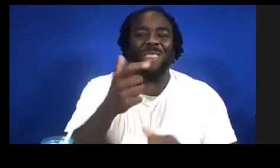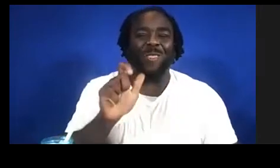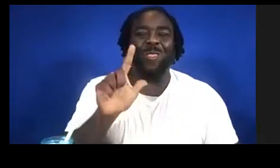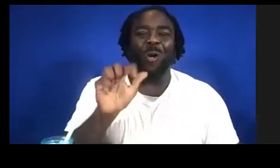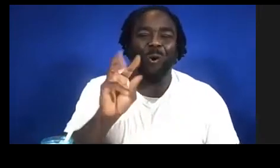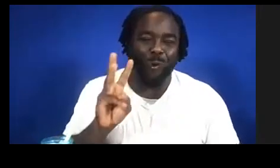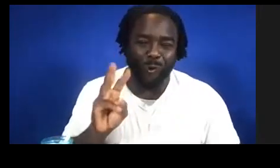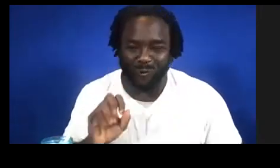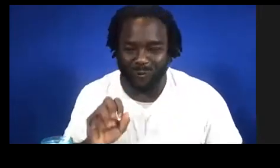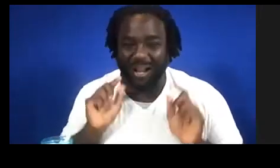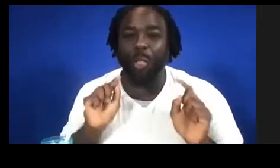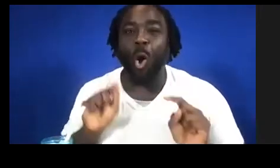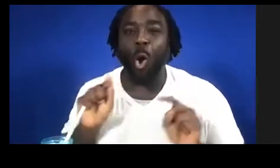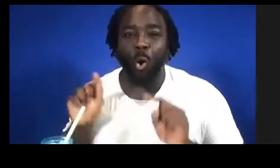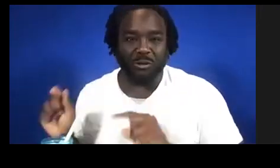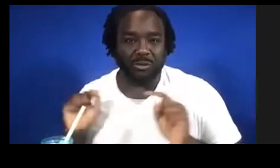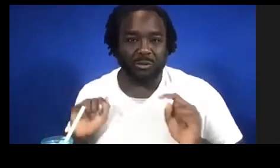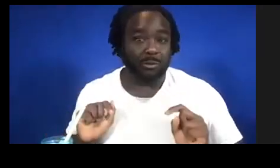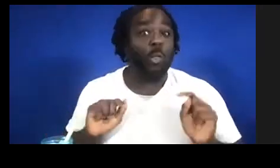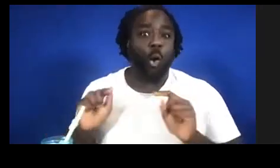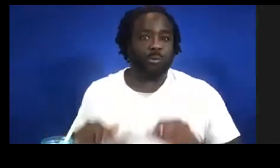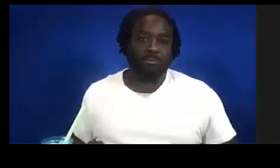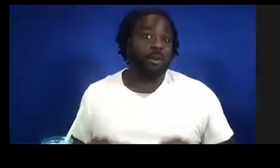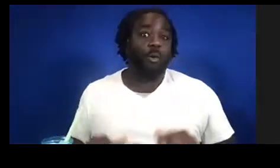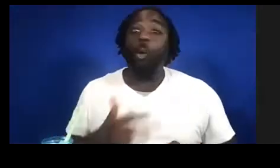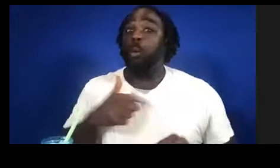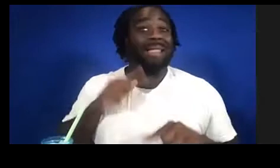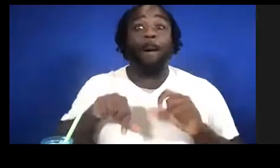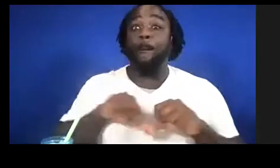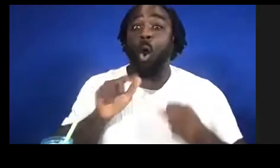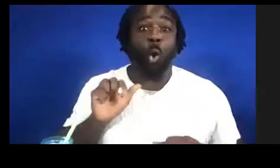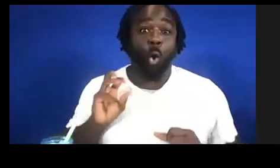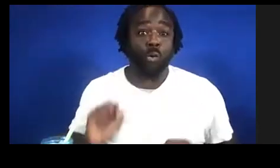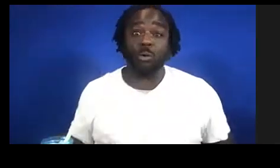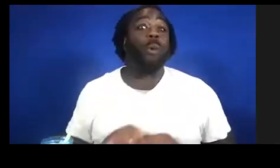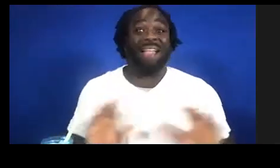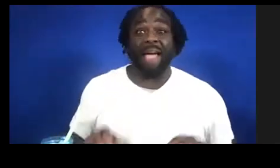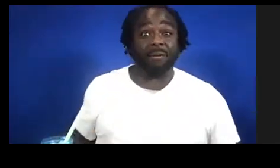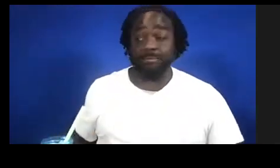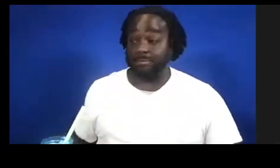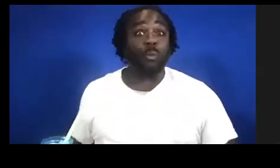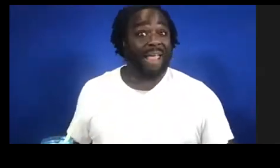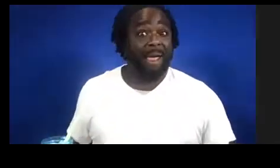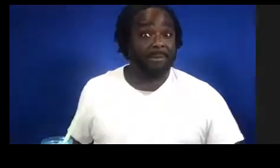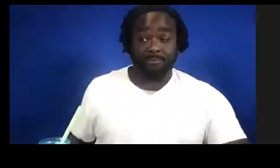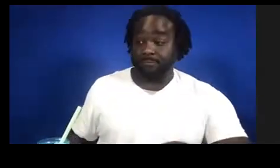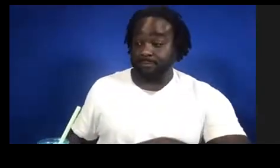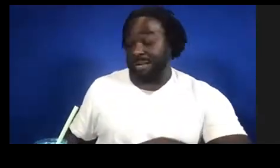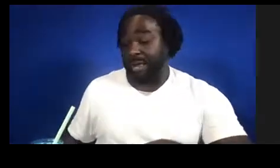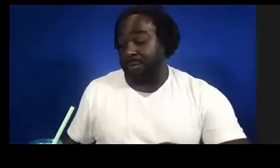And old enough to drink means you go follow the law. Follow the law. We can't break no